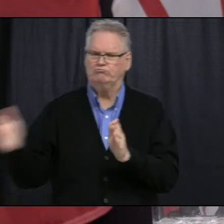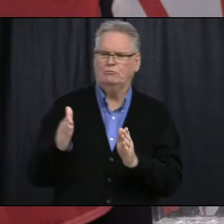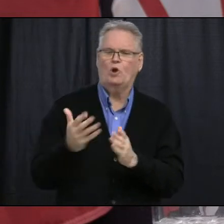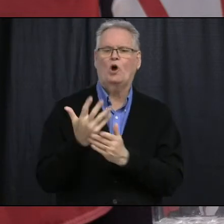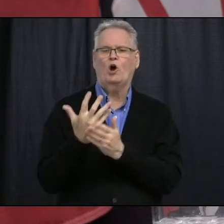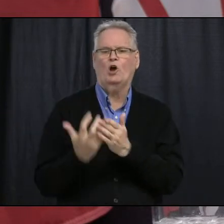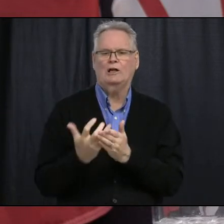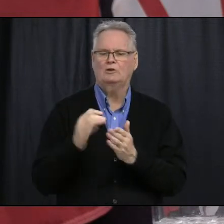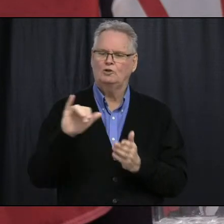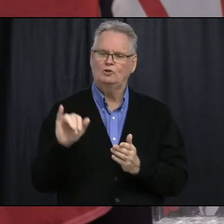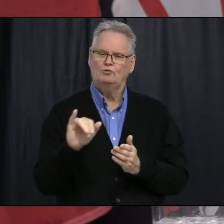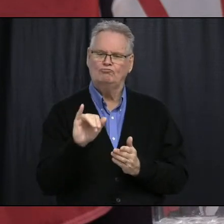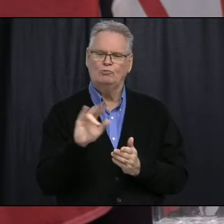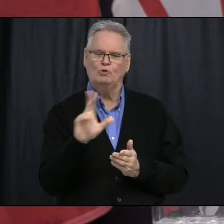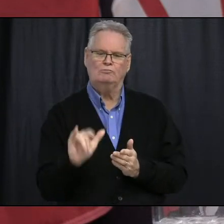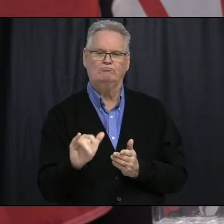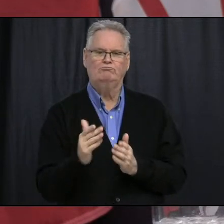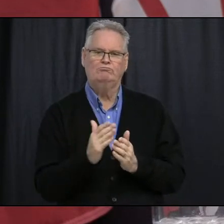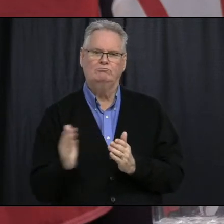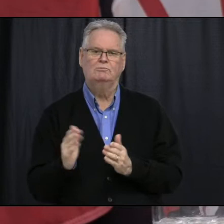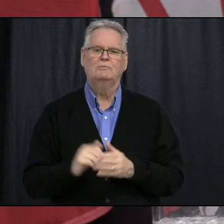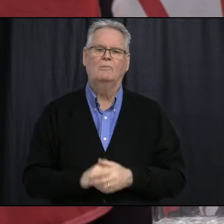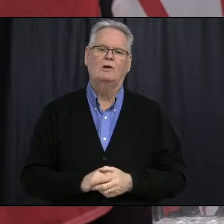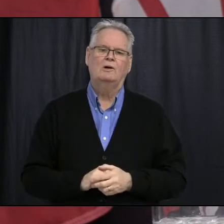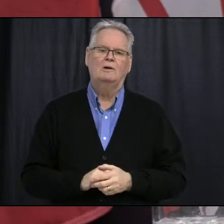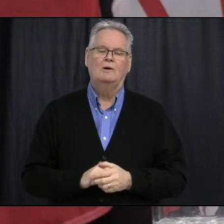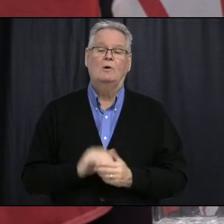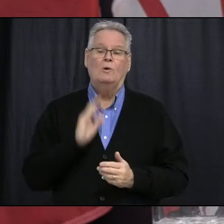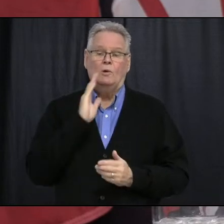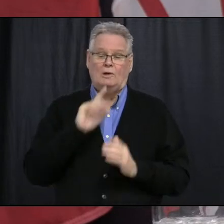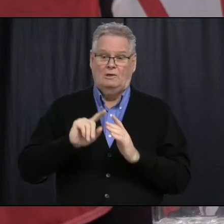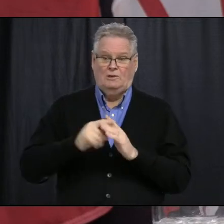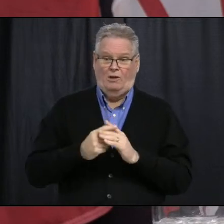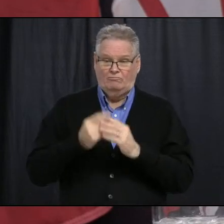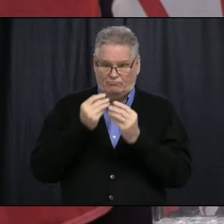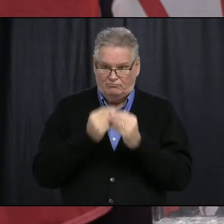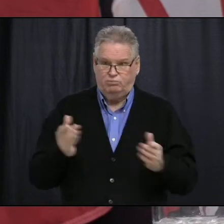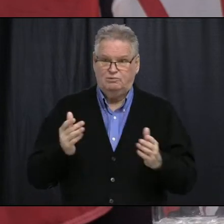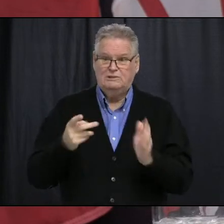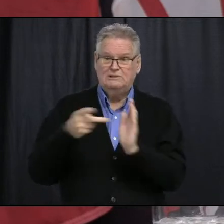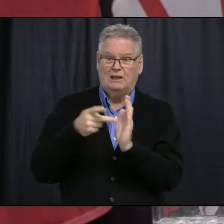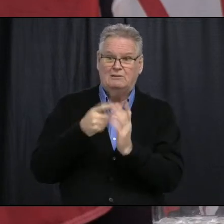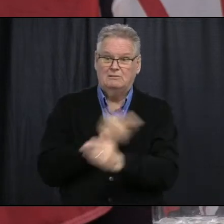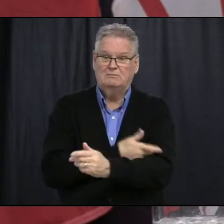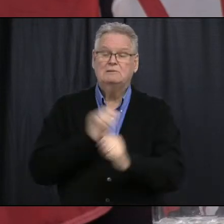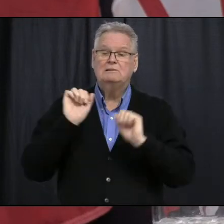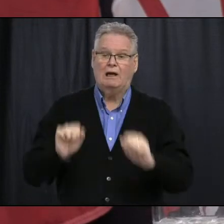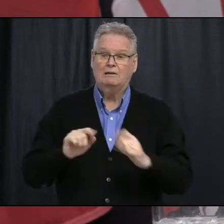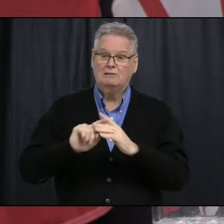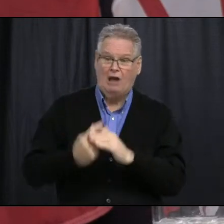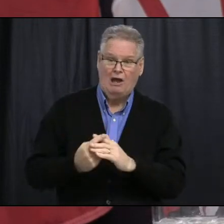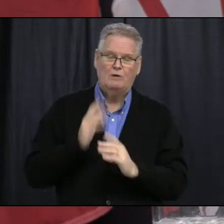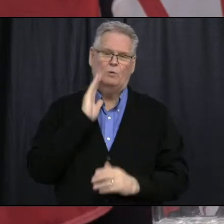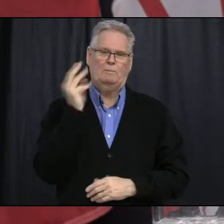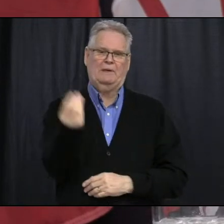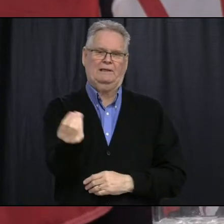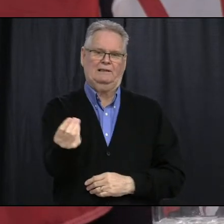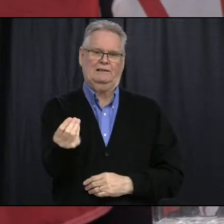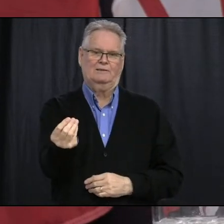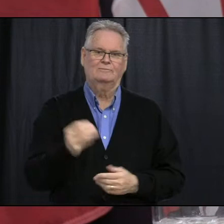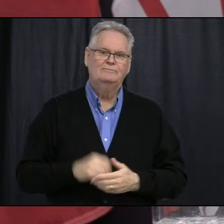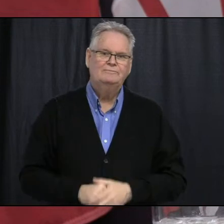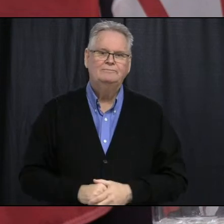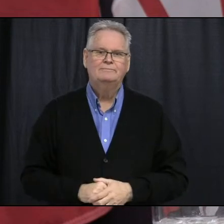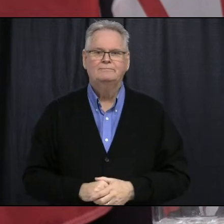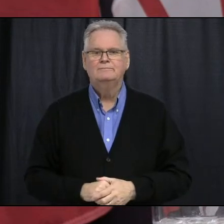in terms of people being able to book regional health authority clinics. Pharmacies will also have access to Moderna,